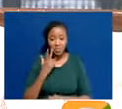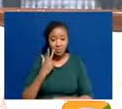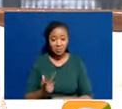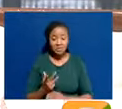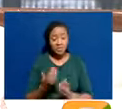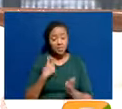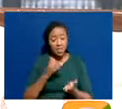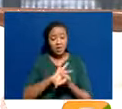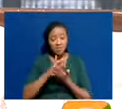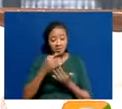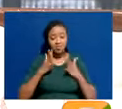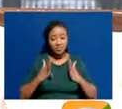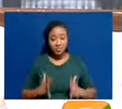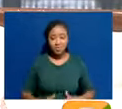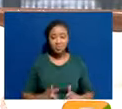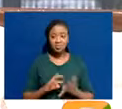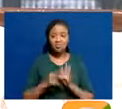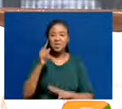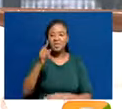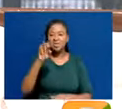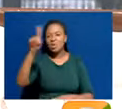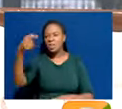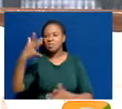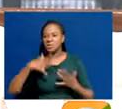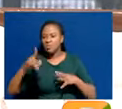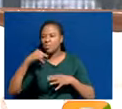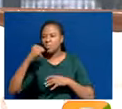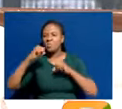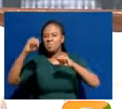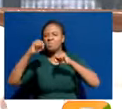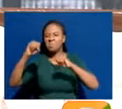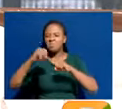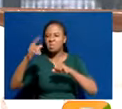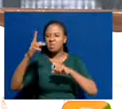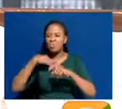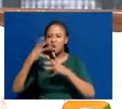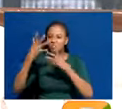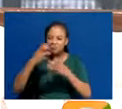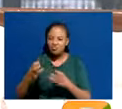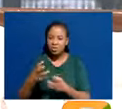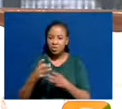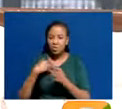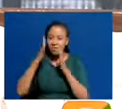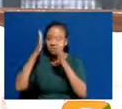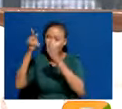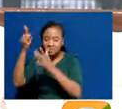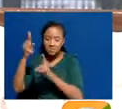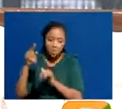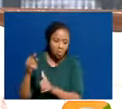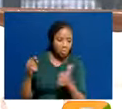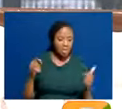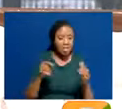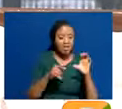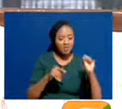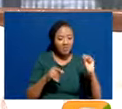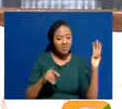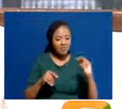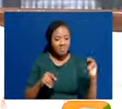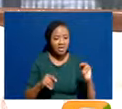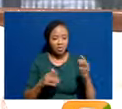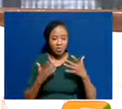So, these 2,000 cartels or 1,000 people, should we focus on them or the rest of the 5 million? Who can make this city